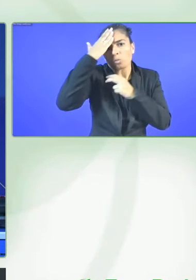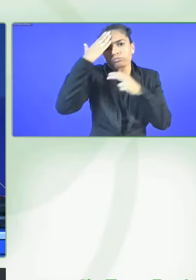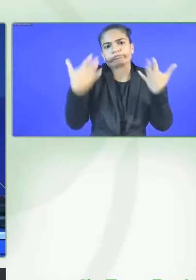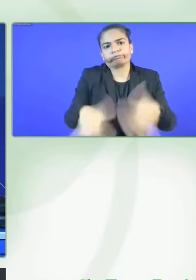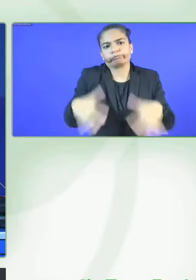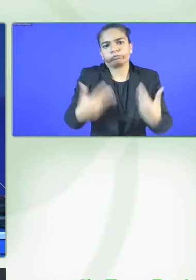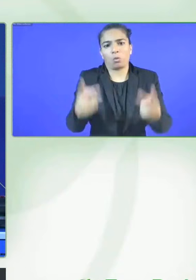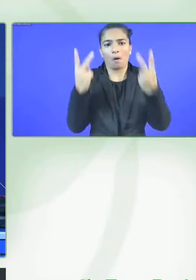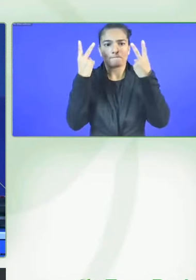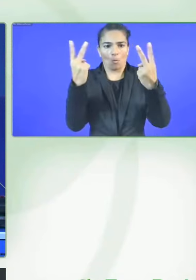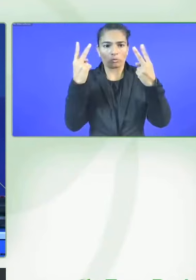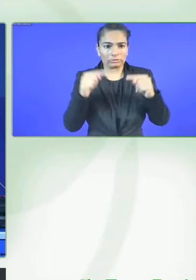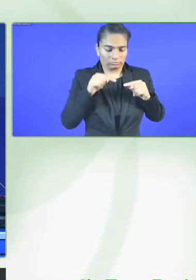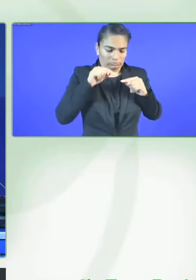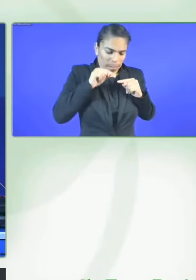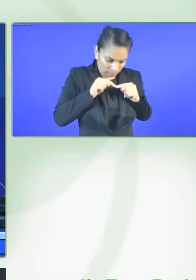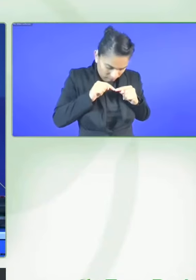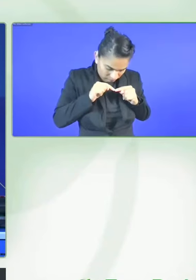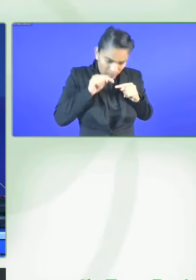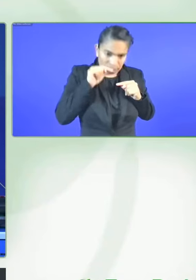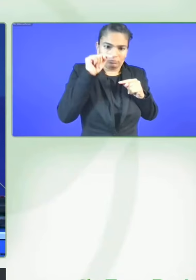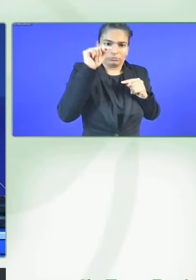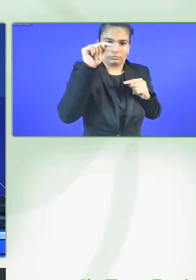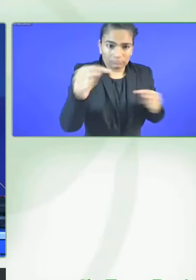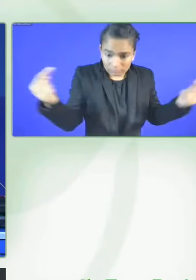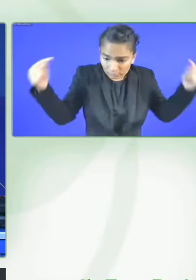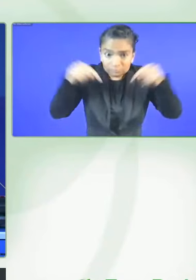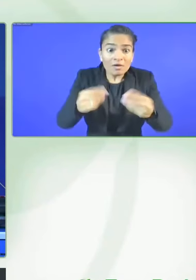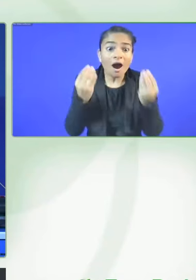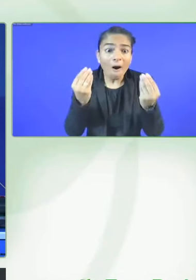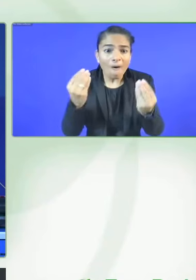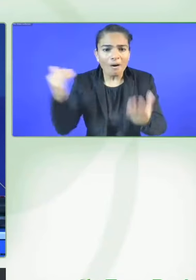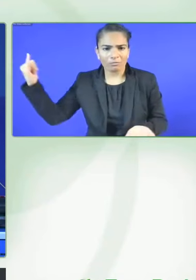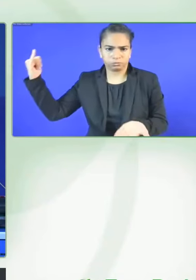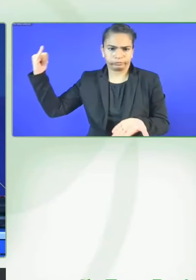So the best workshop tomorrow morning is